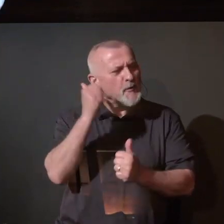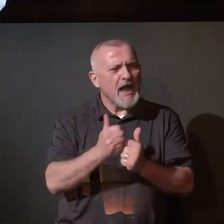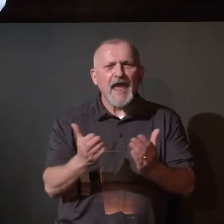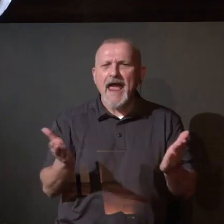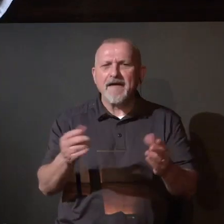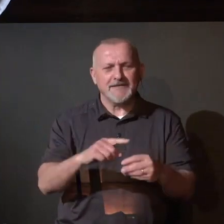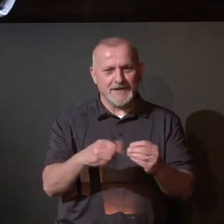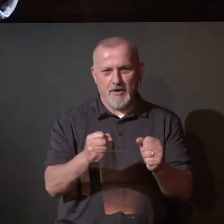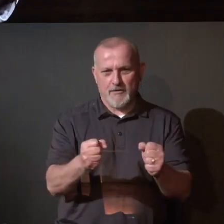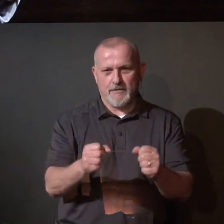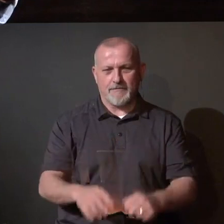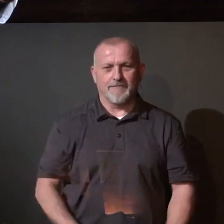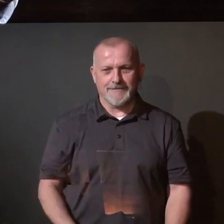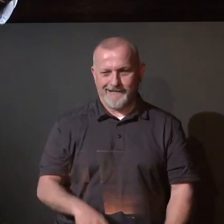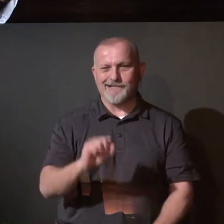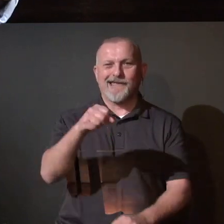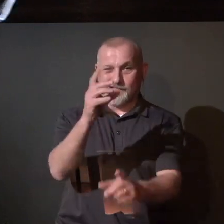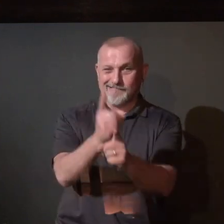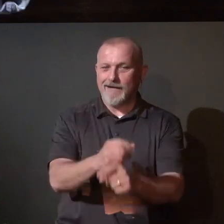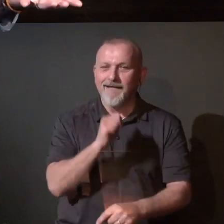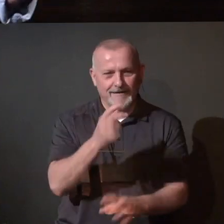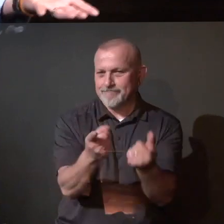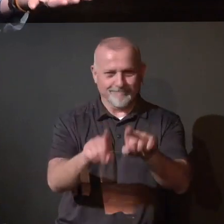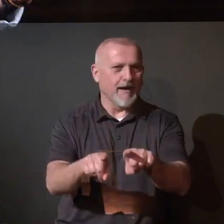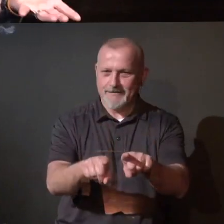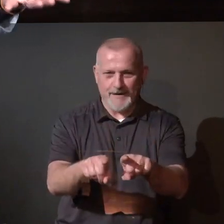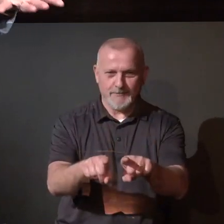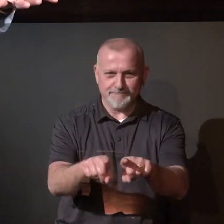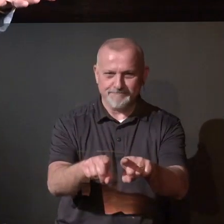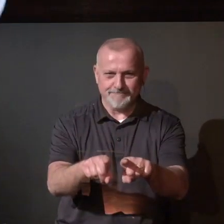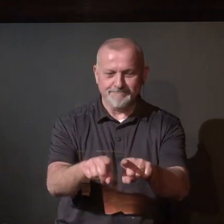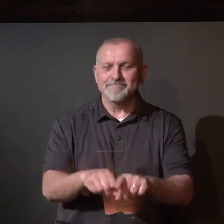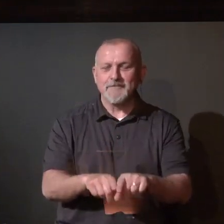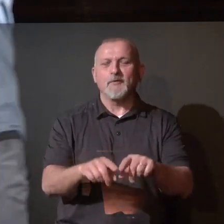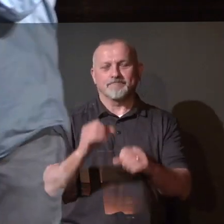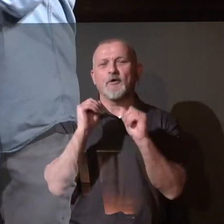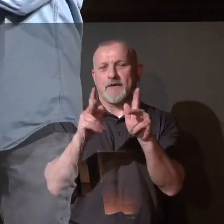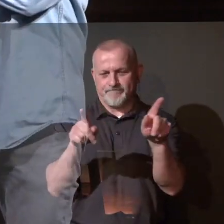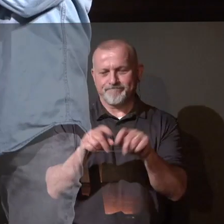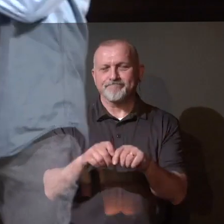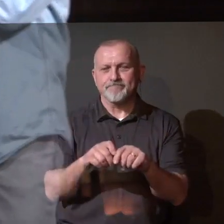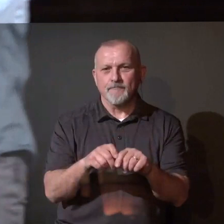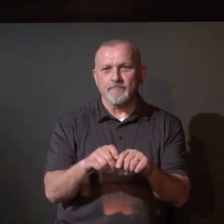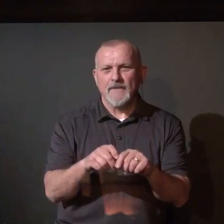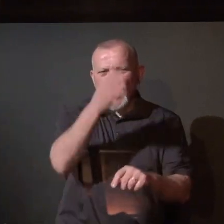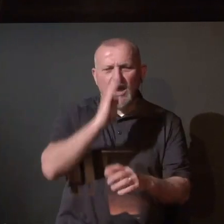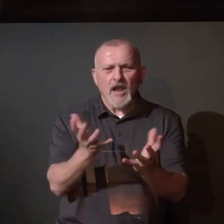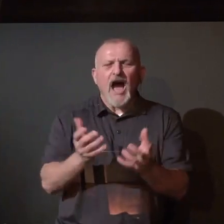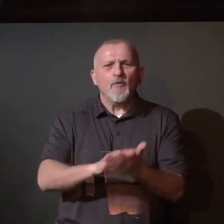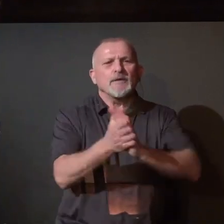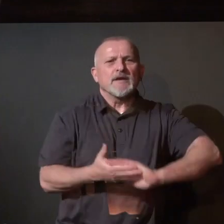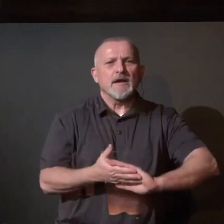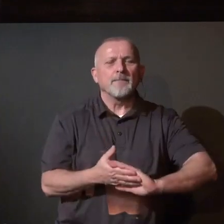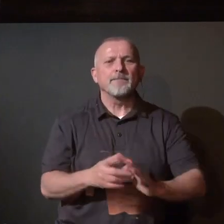know, that's not going to happen. Well, you know that that's not going to happen. How about this? Okay, God, I want to be a mechanic, so